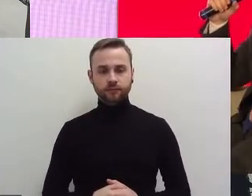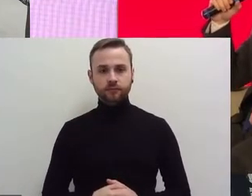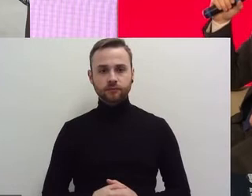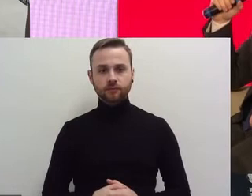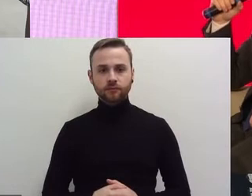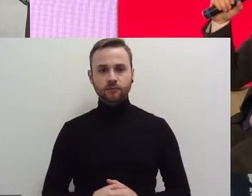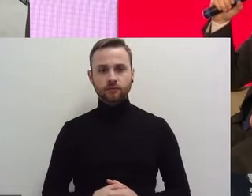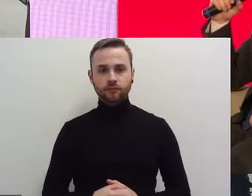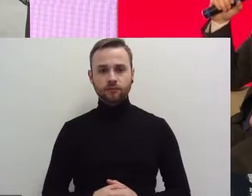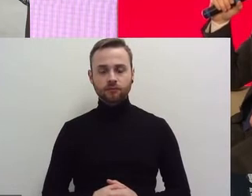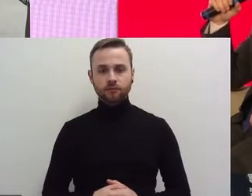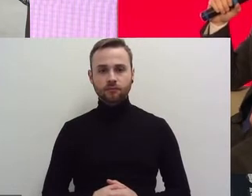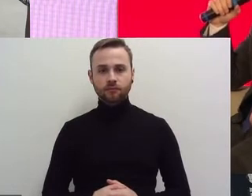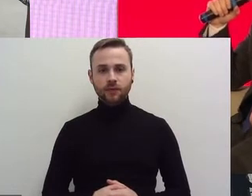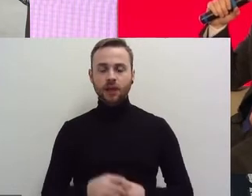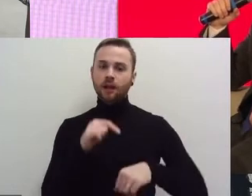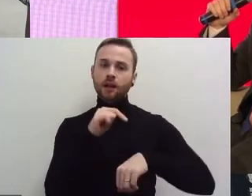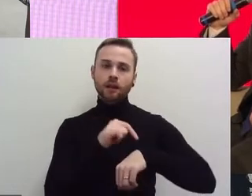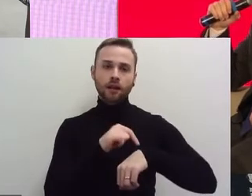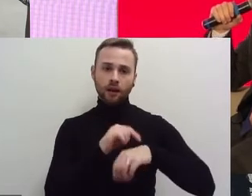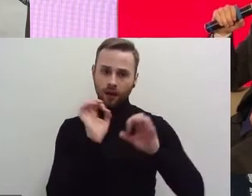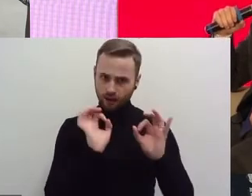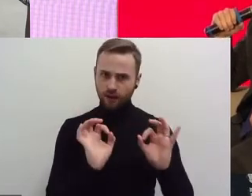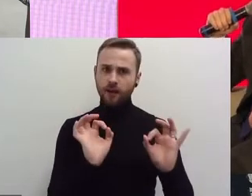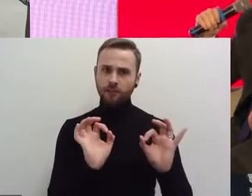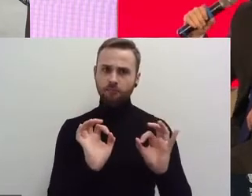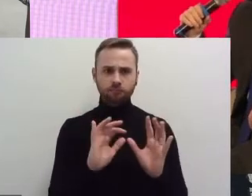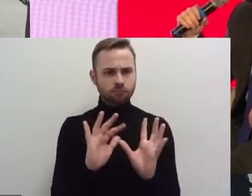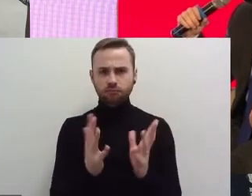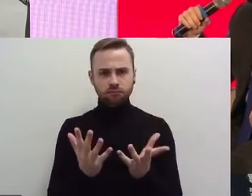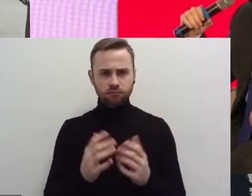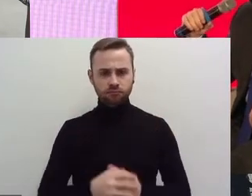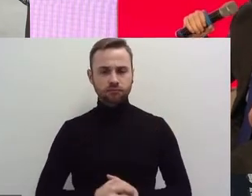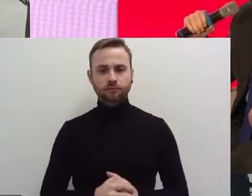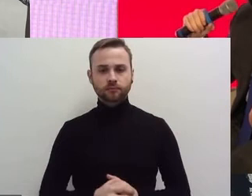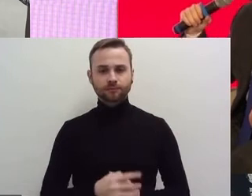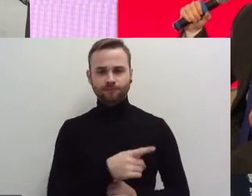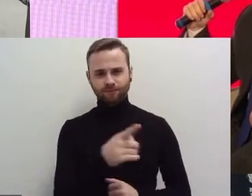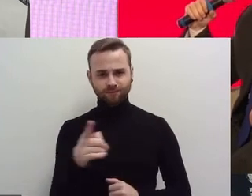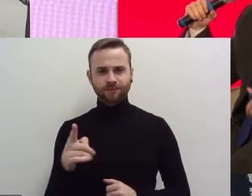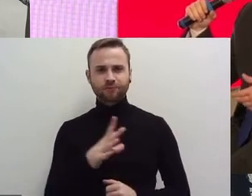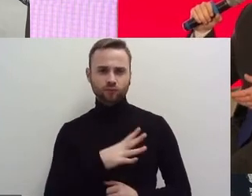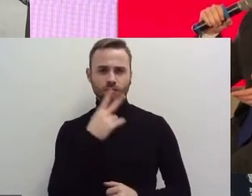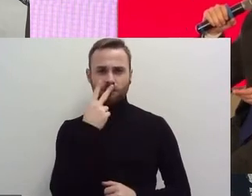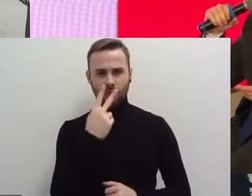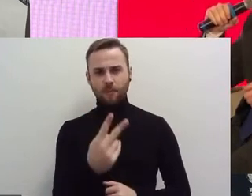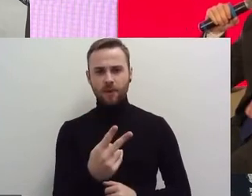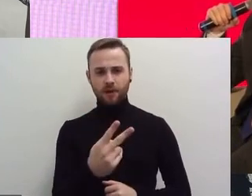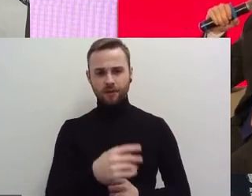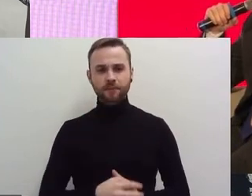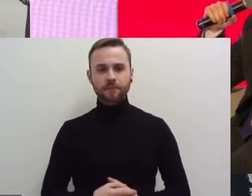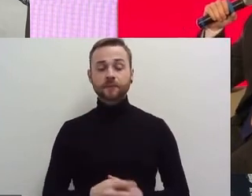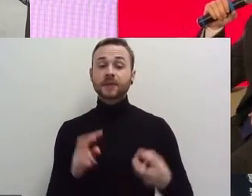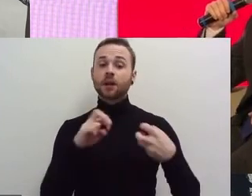COP26, as we saw, quite a lackluster and lukewarm result, especially for the young people.